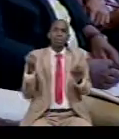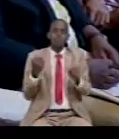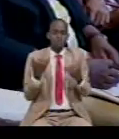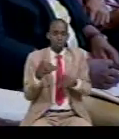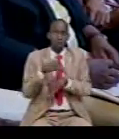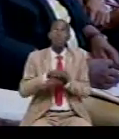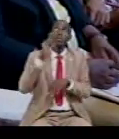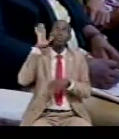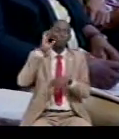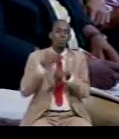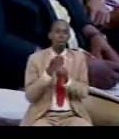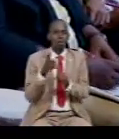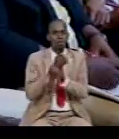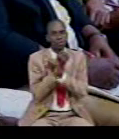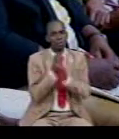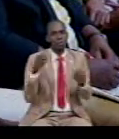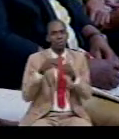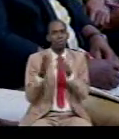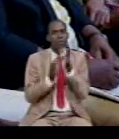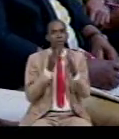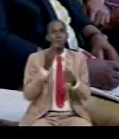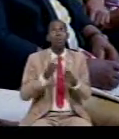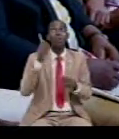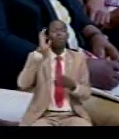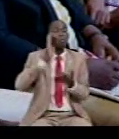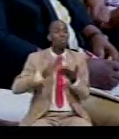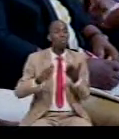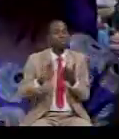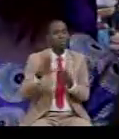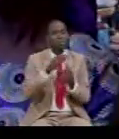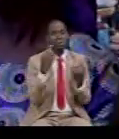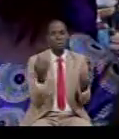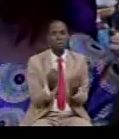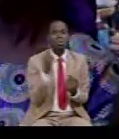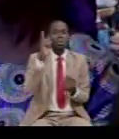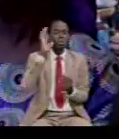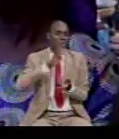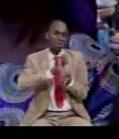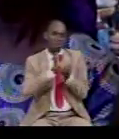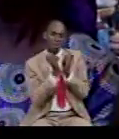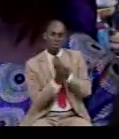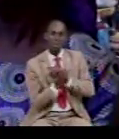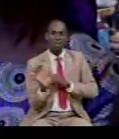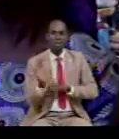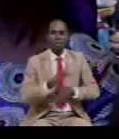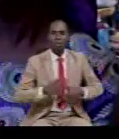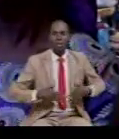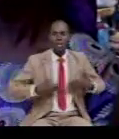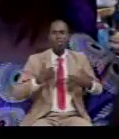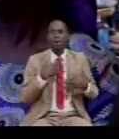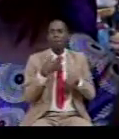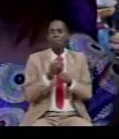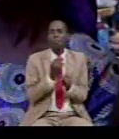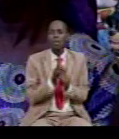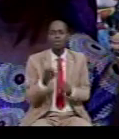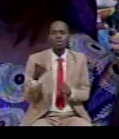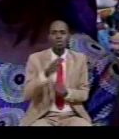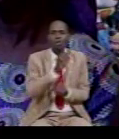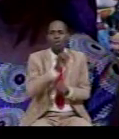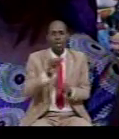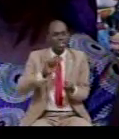make you just. He'll forgive your sin. He'll change your life. He'll make you a